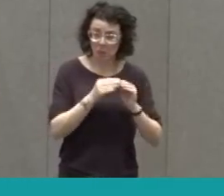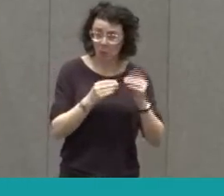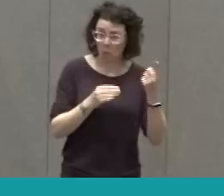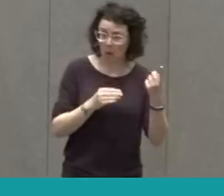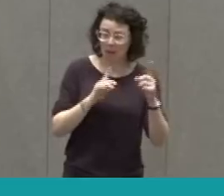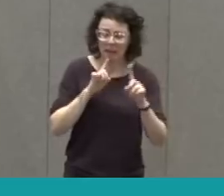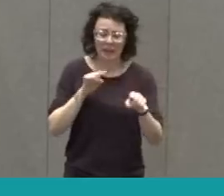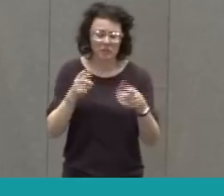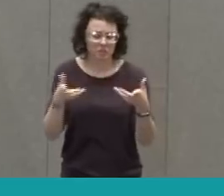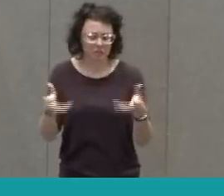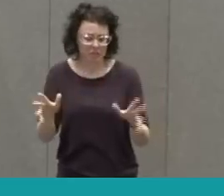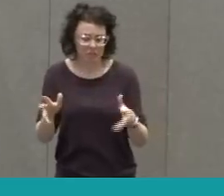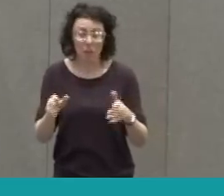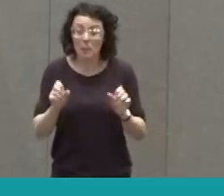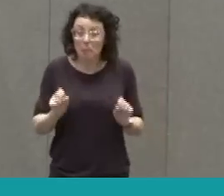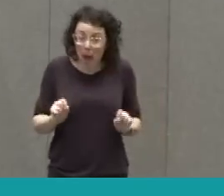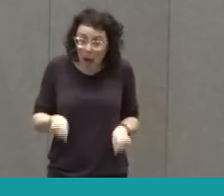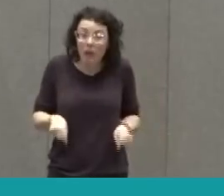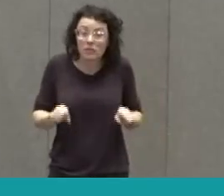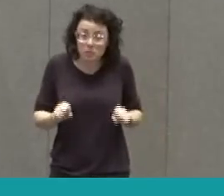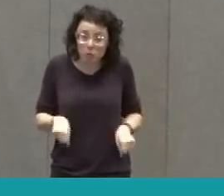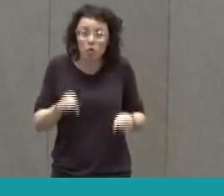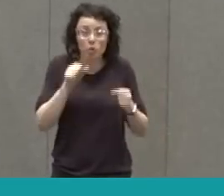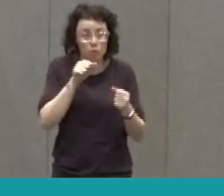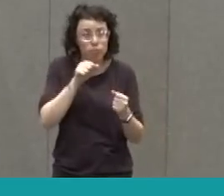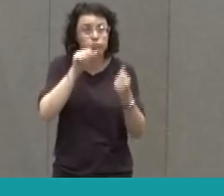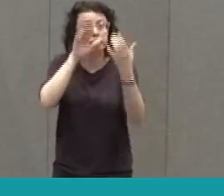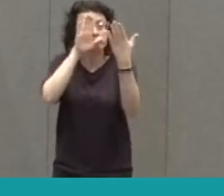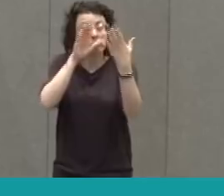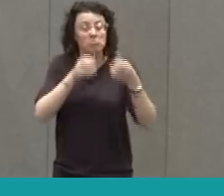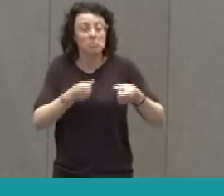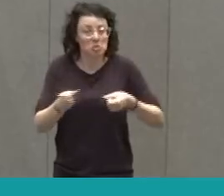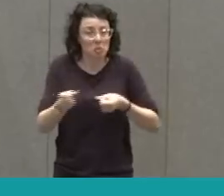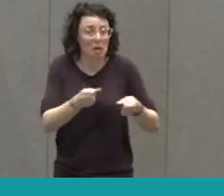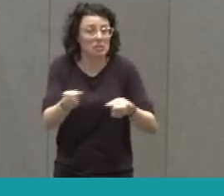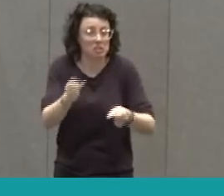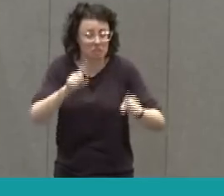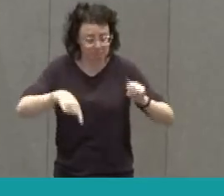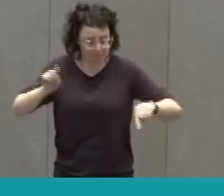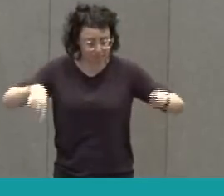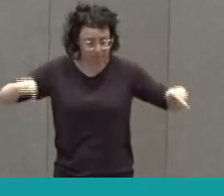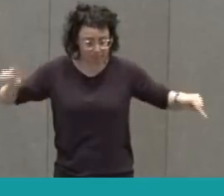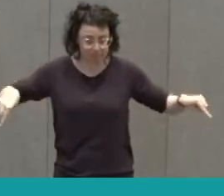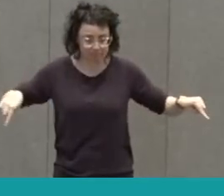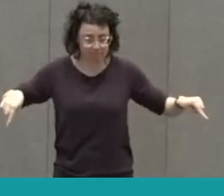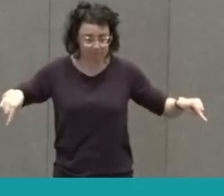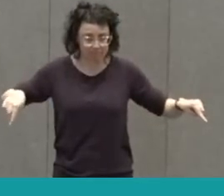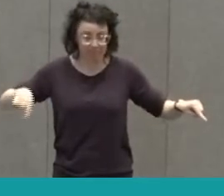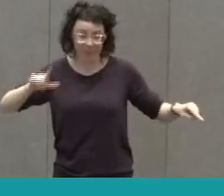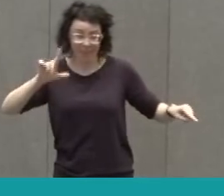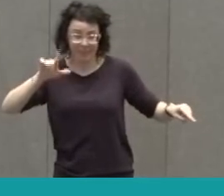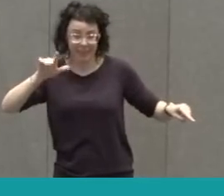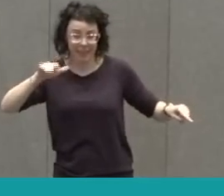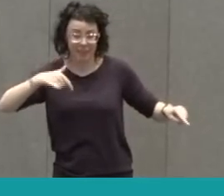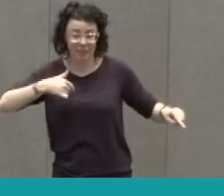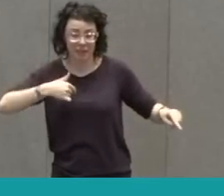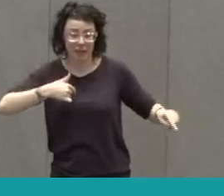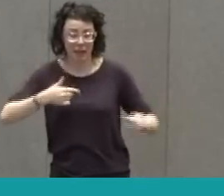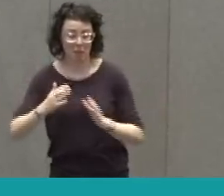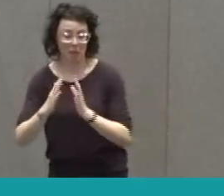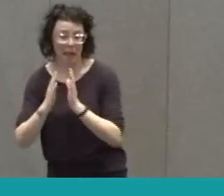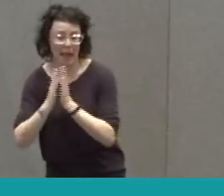have done it multiple ways, and that's in a little bit I'm going to ask you to try to solve it a different way than I solved it.